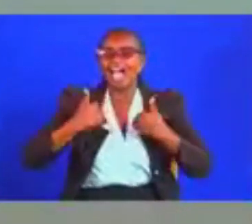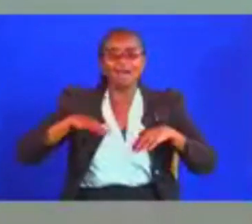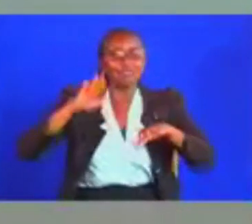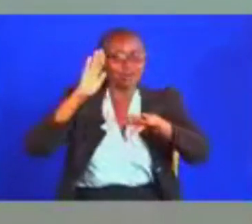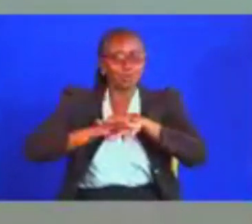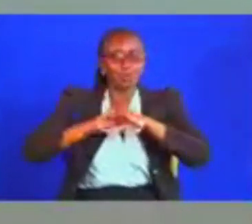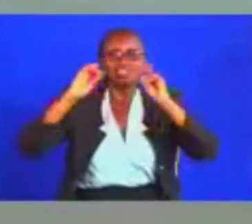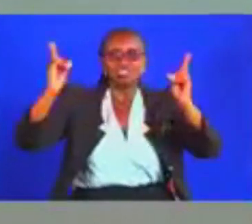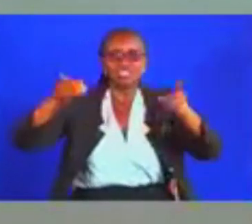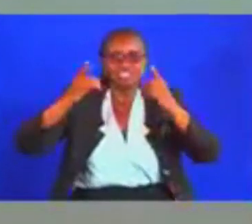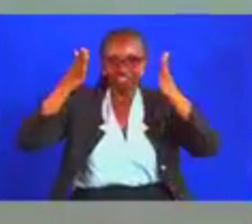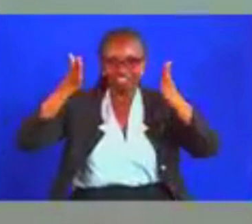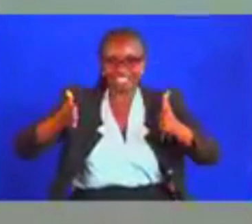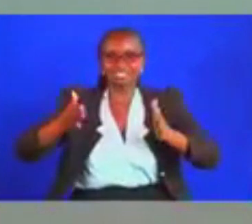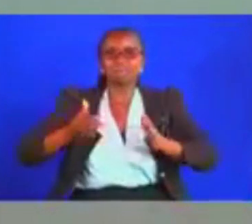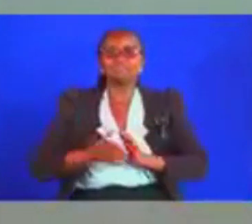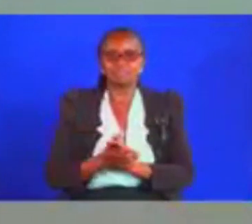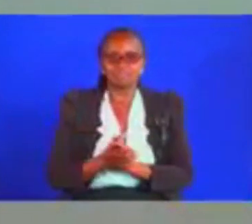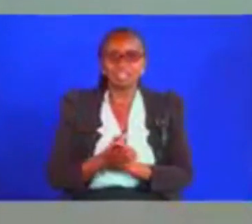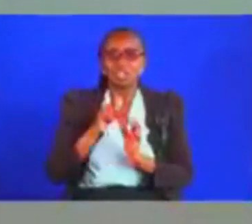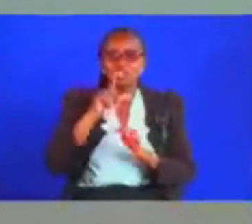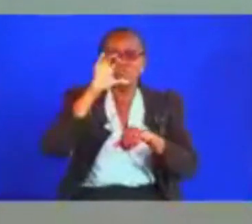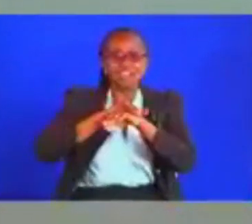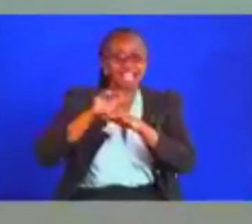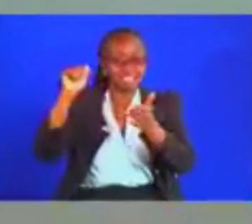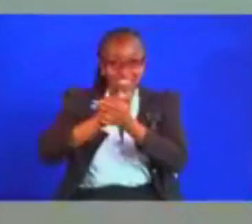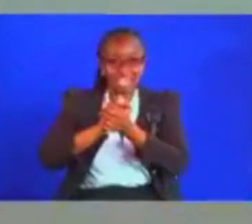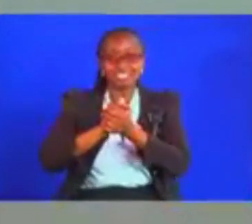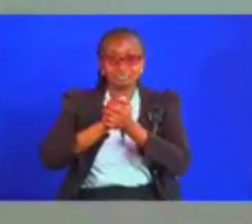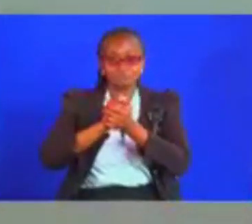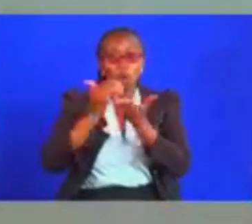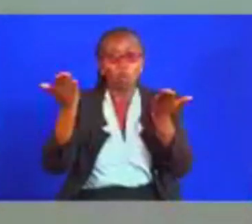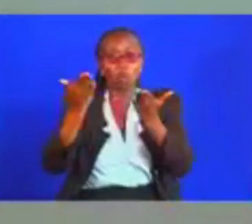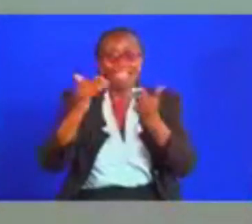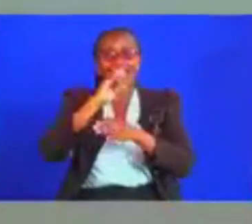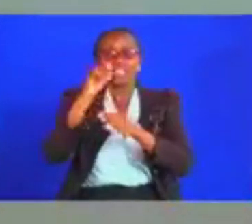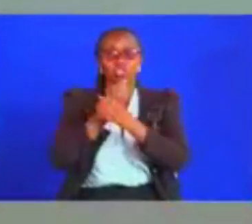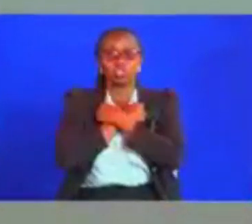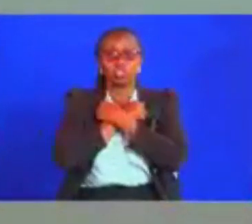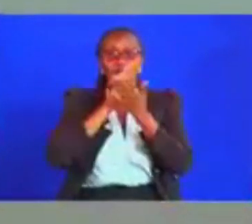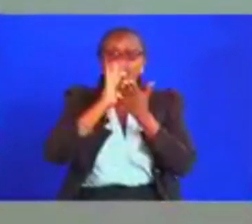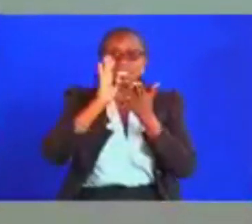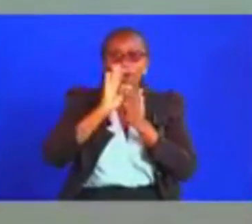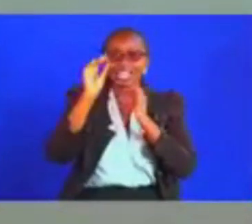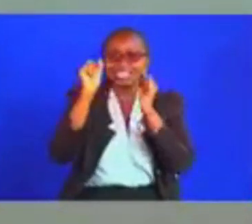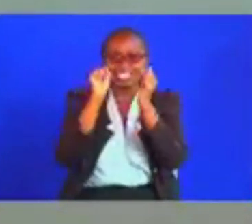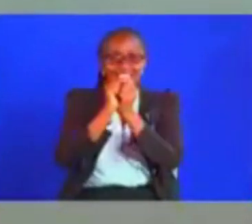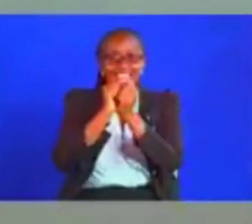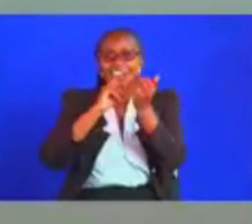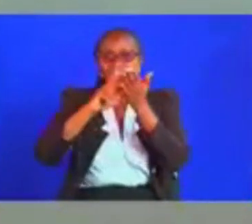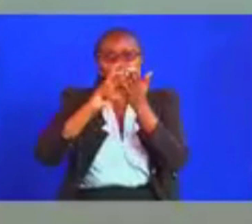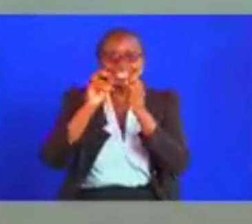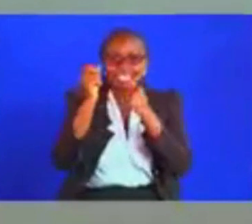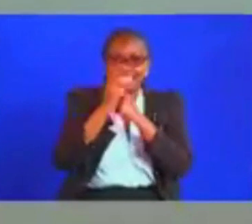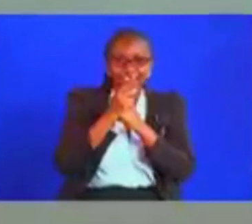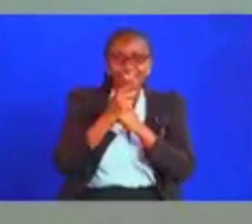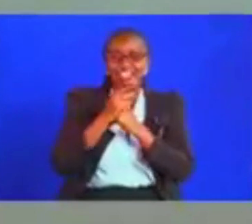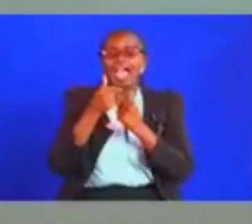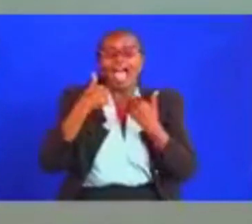shepherd. You find that still in John 10, verse 11. I am the good shepherd.